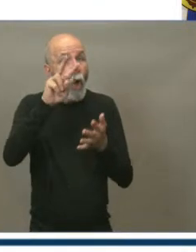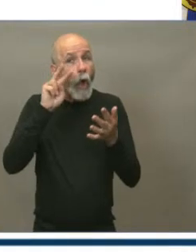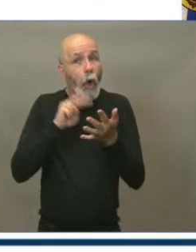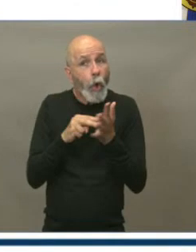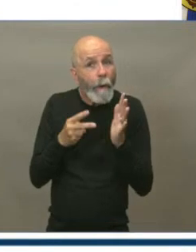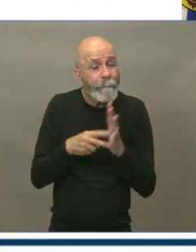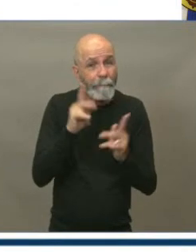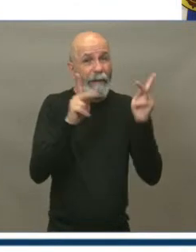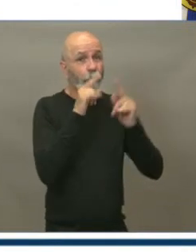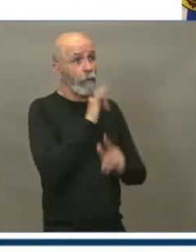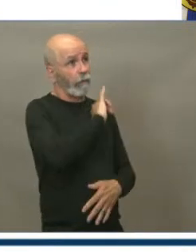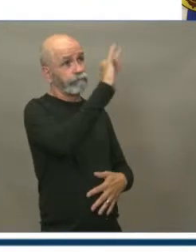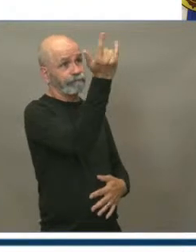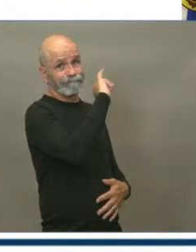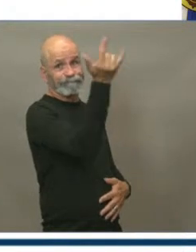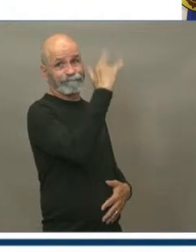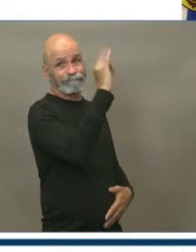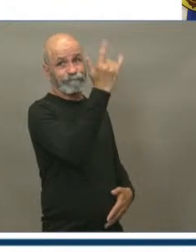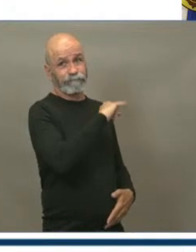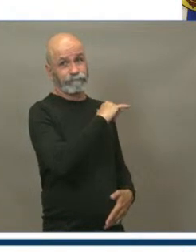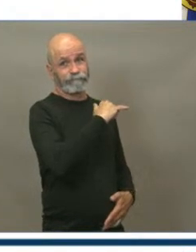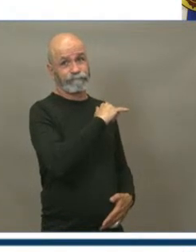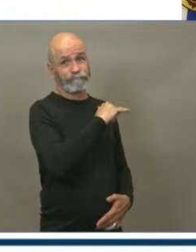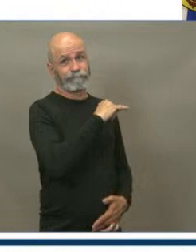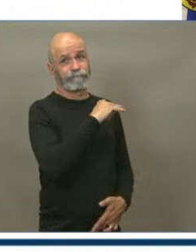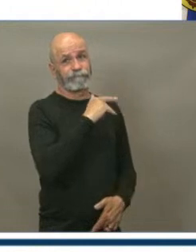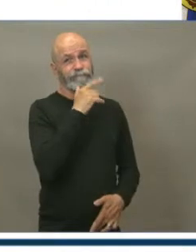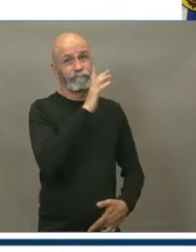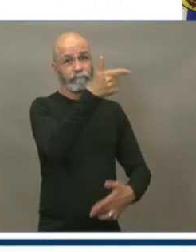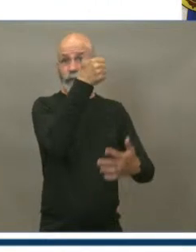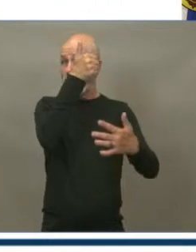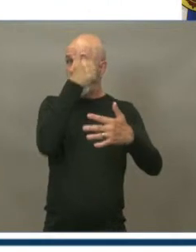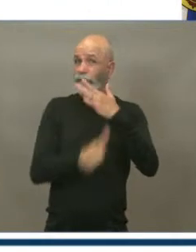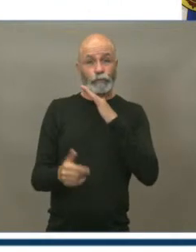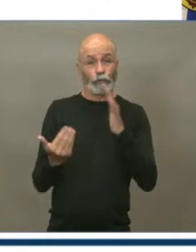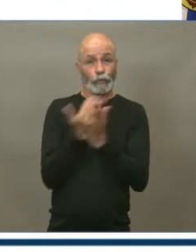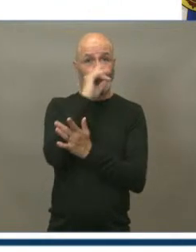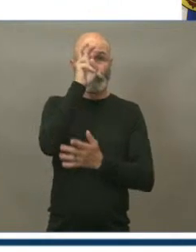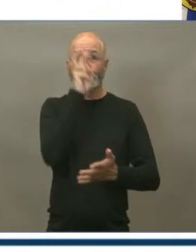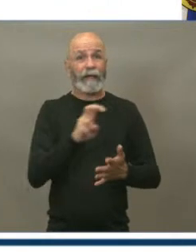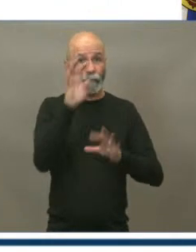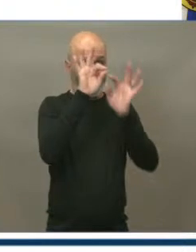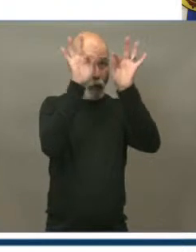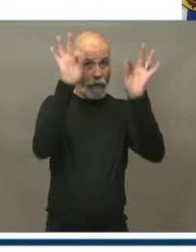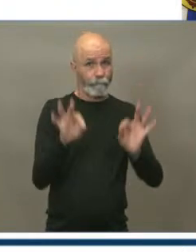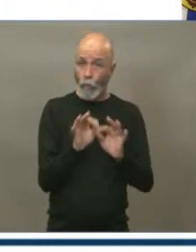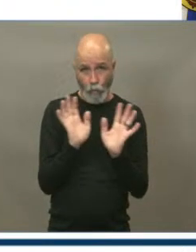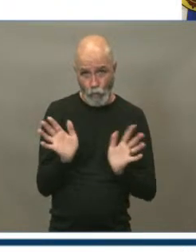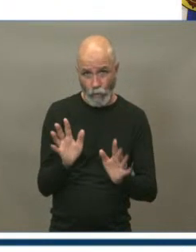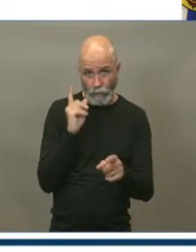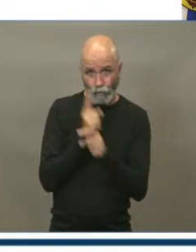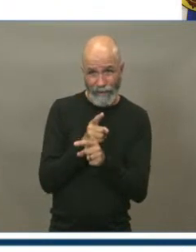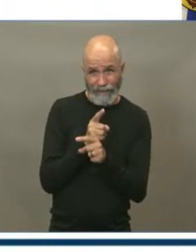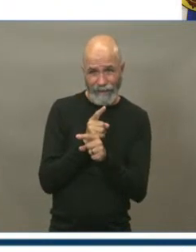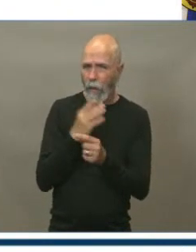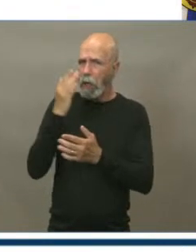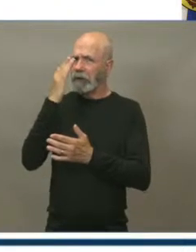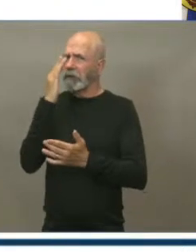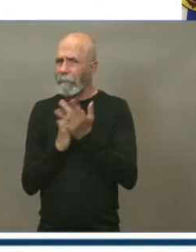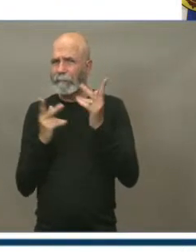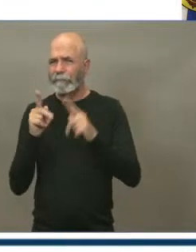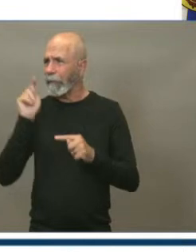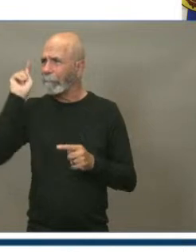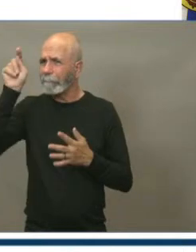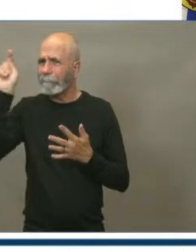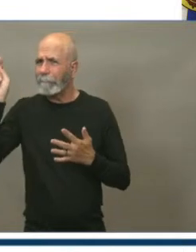part of this new travel application process? I know some rotational workers have gotten emails saying that